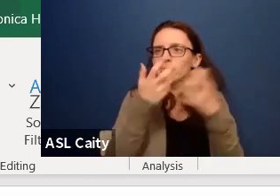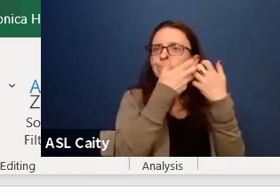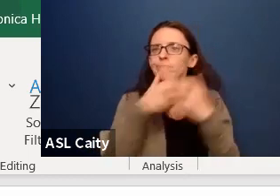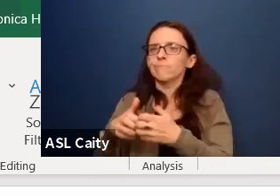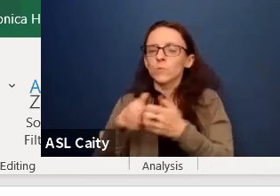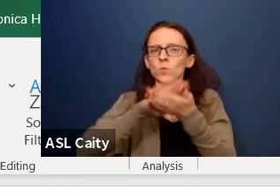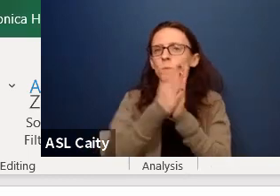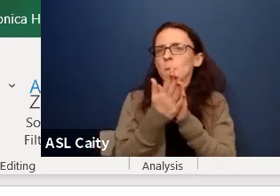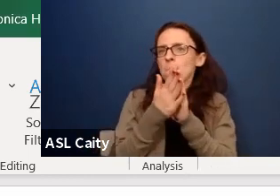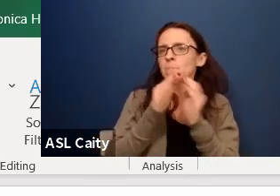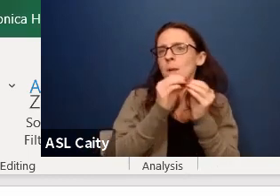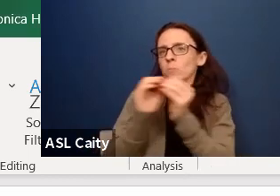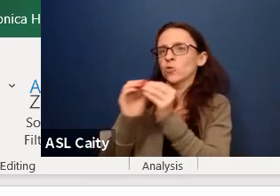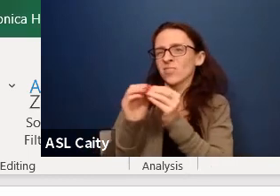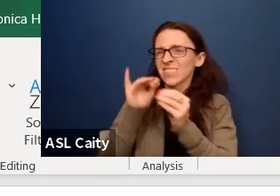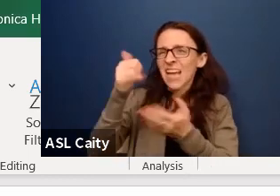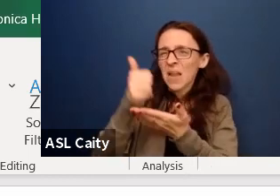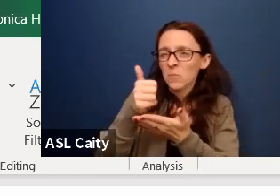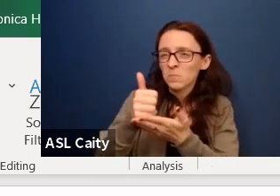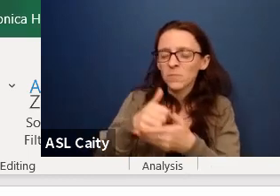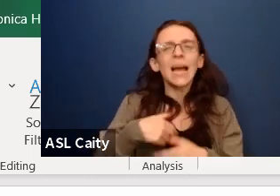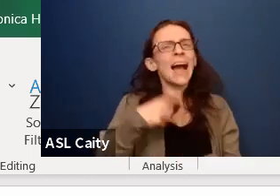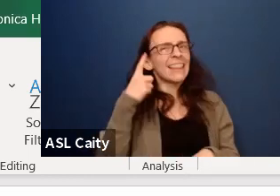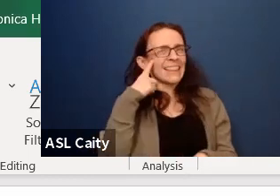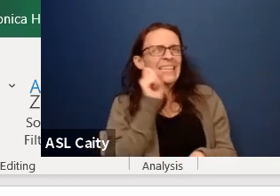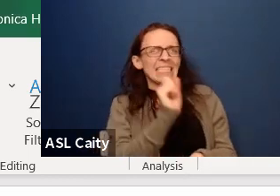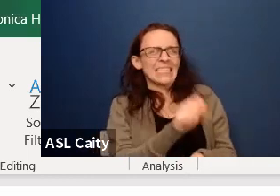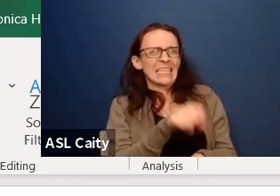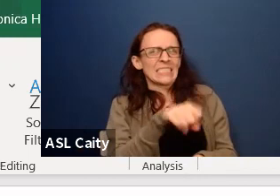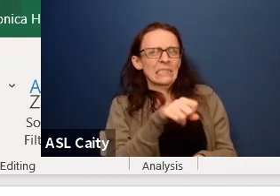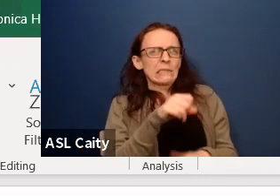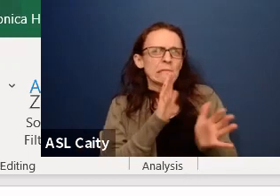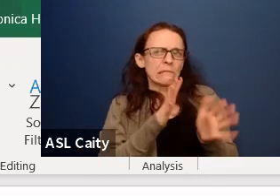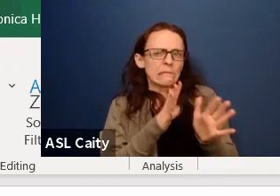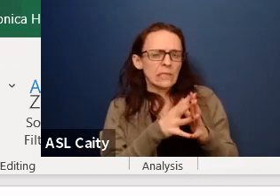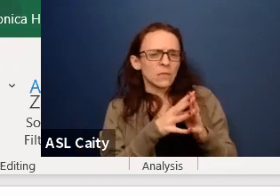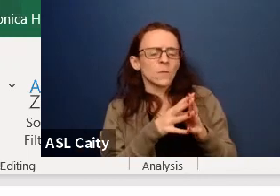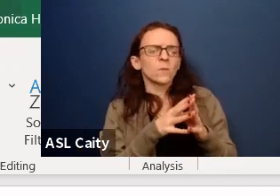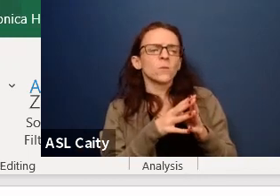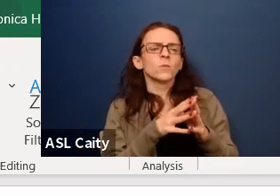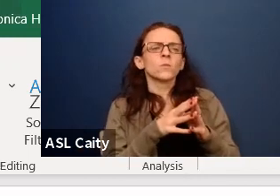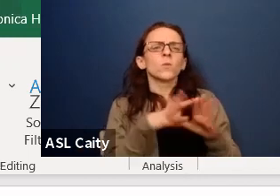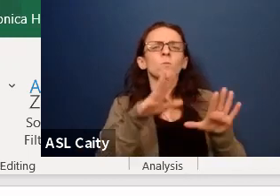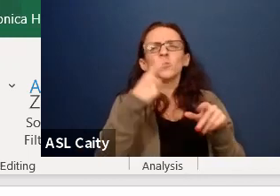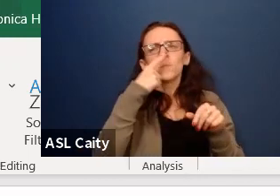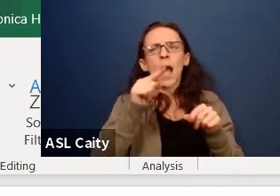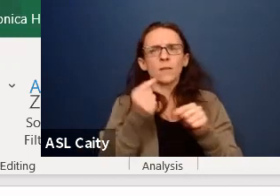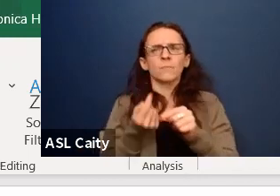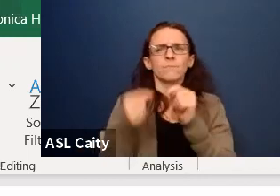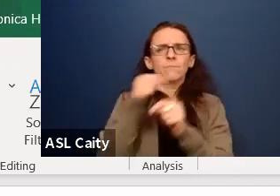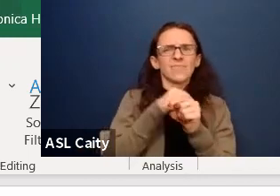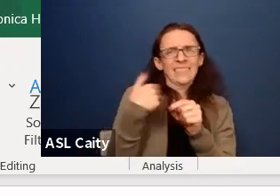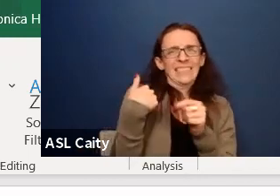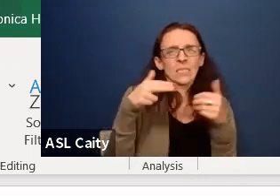Does that help? I believe it does, but so if you could go back to the slide that we were